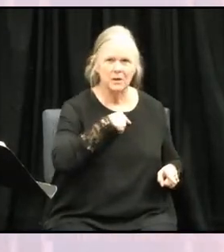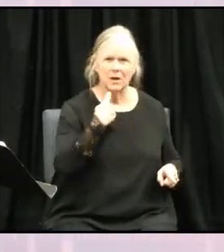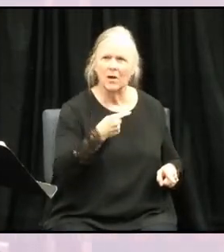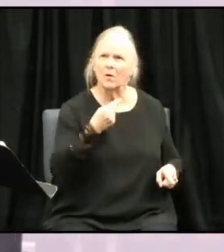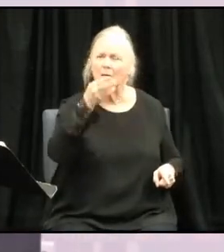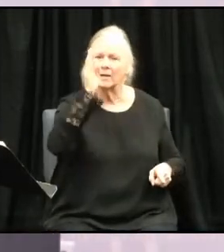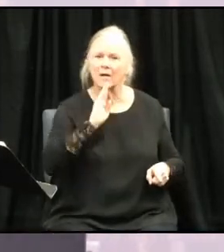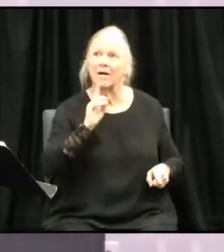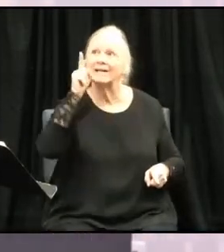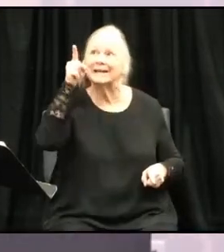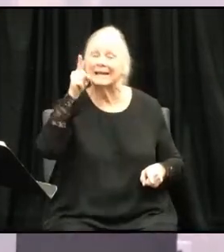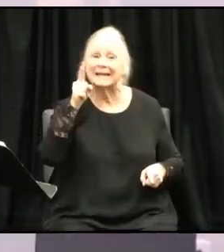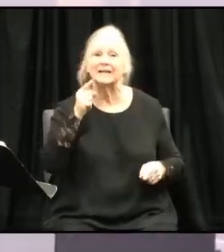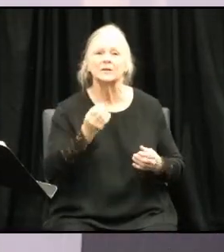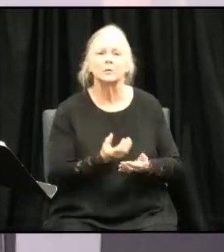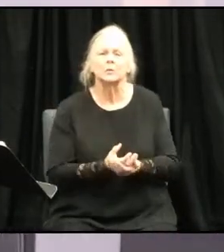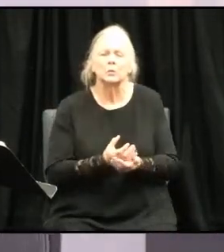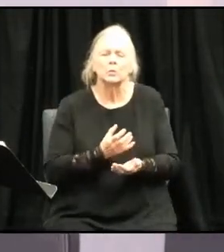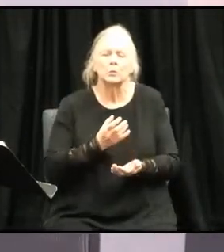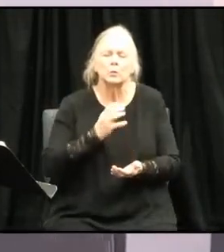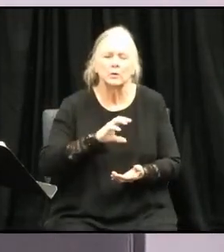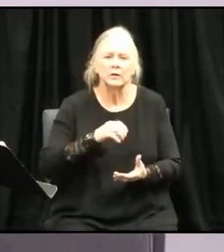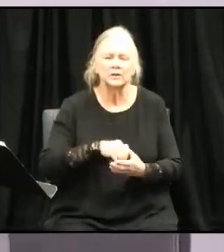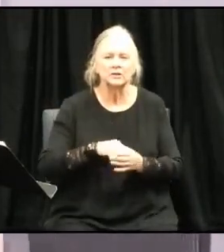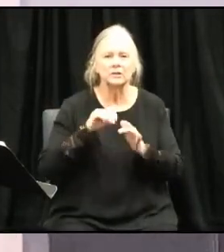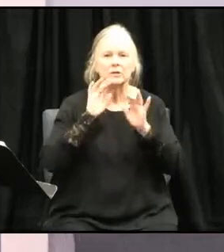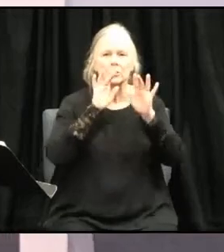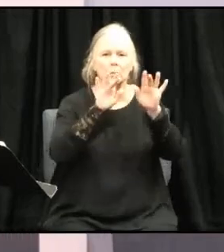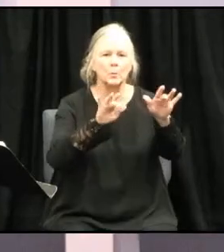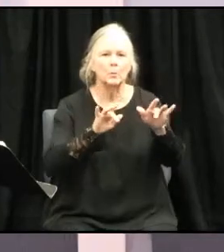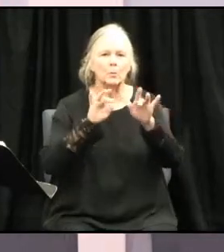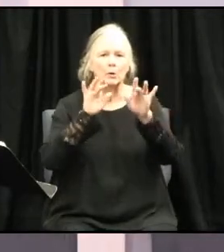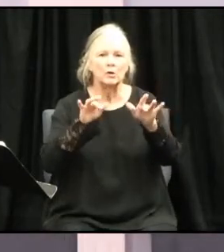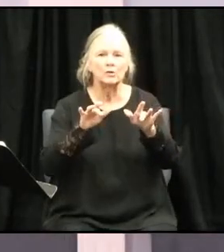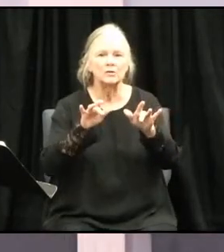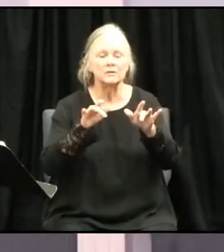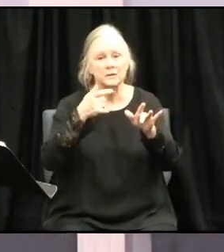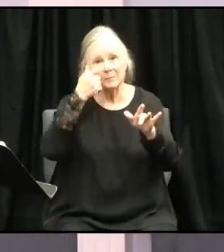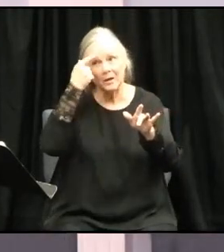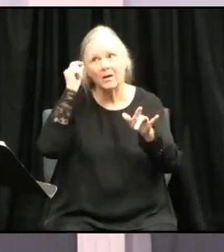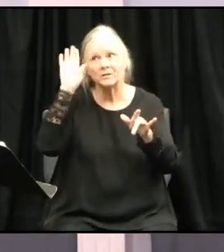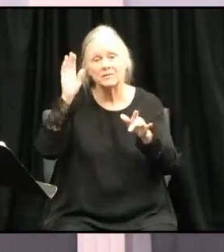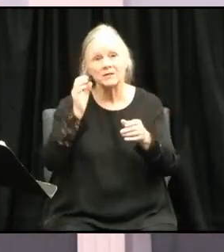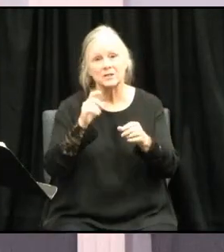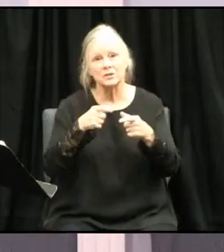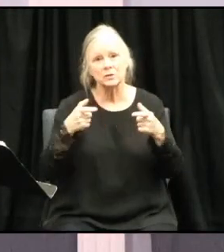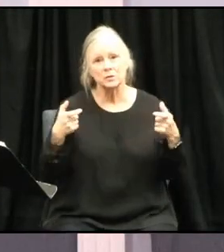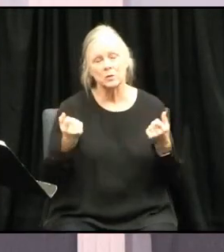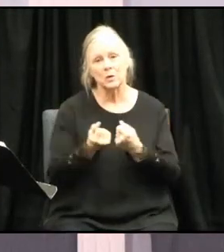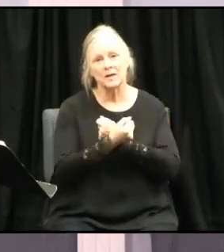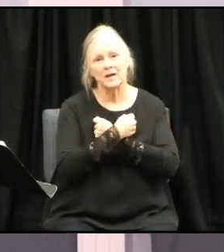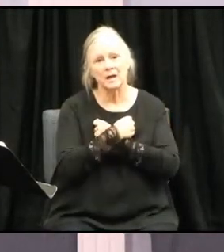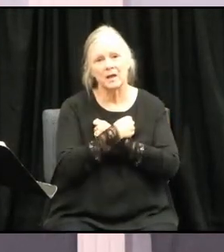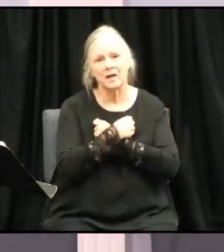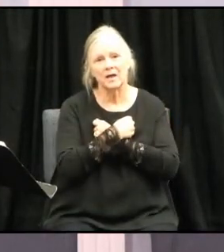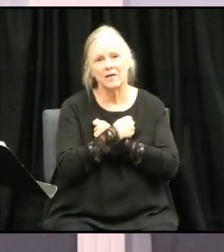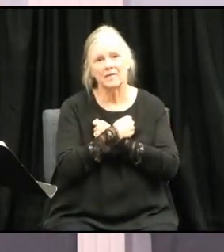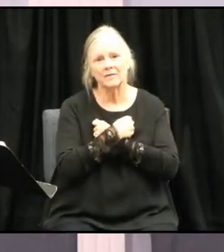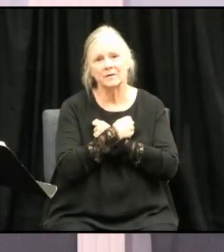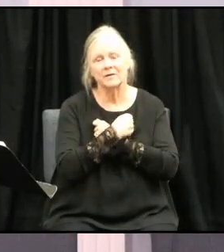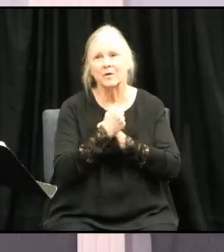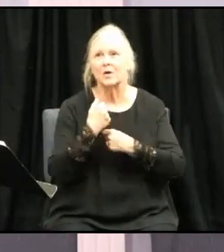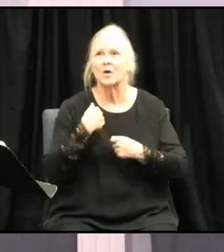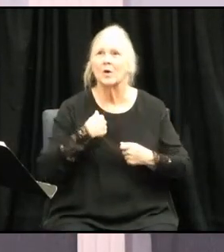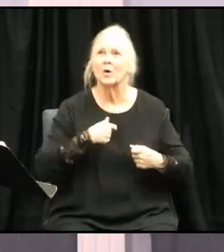mercy because of his great love with which he has loved us. And then it tacks on, by grace we are saved.